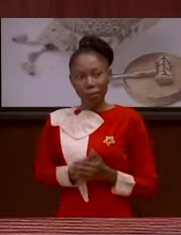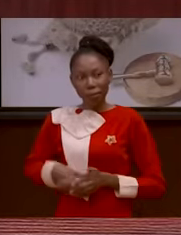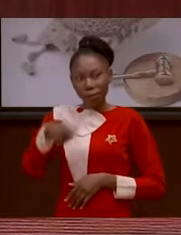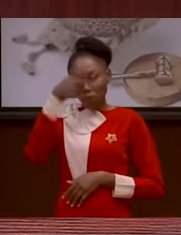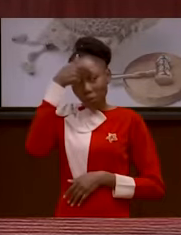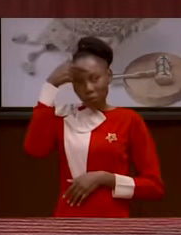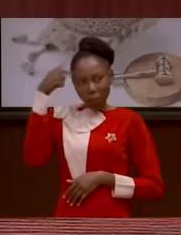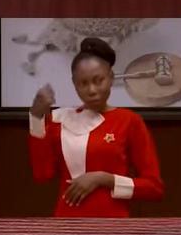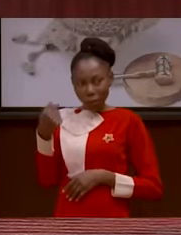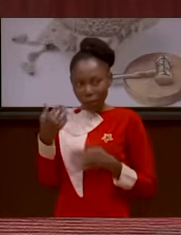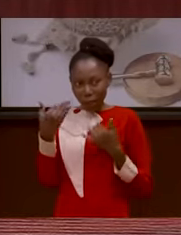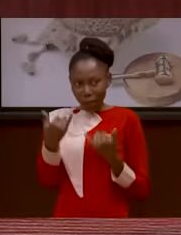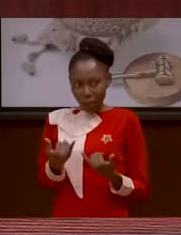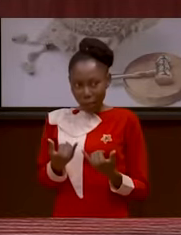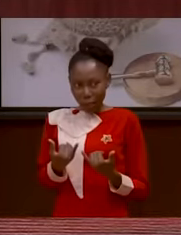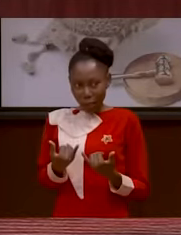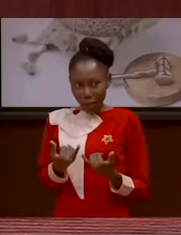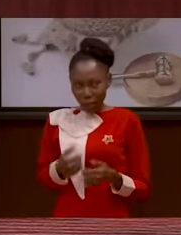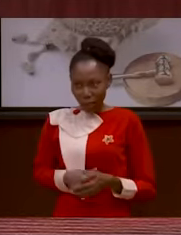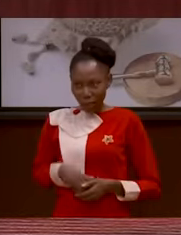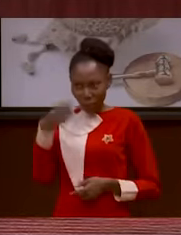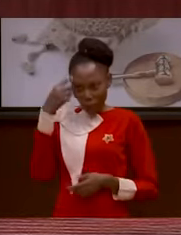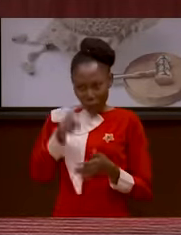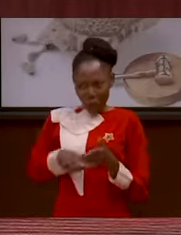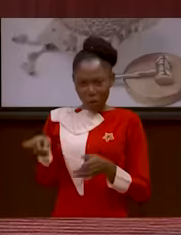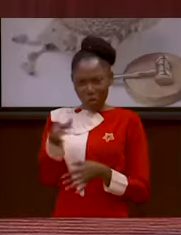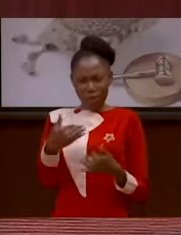because the pattern you have on ground is totally appalling.